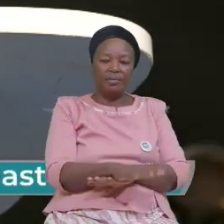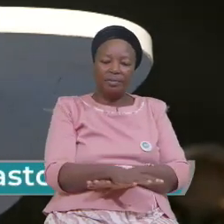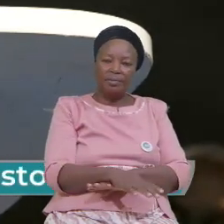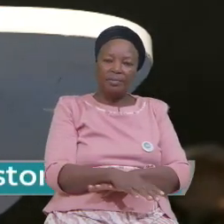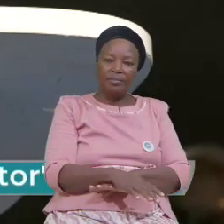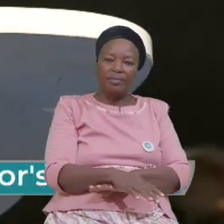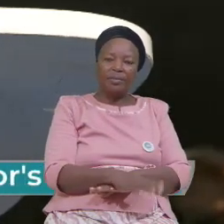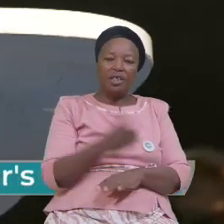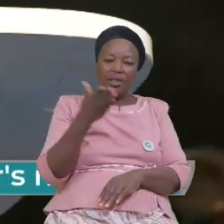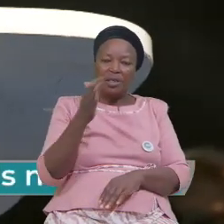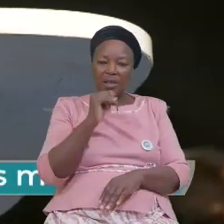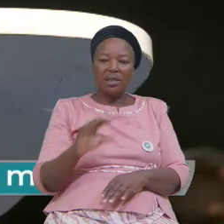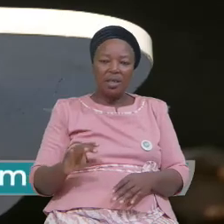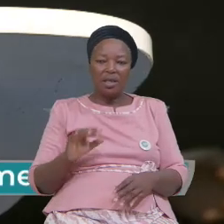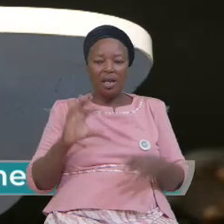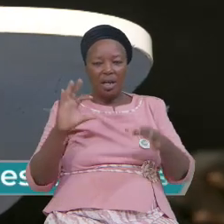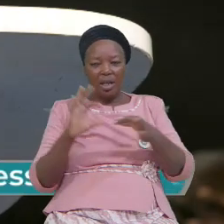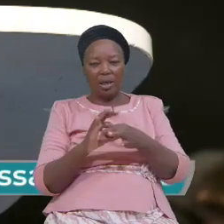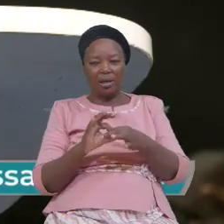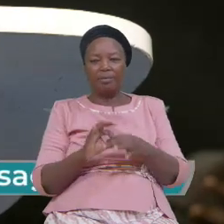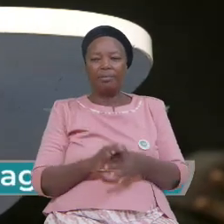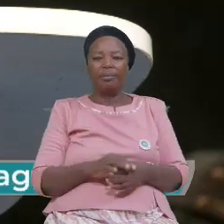there is a link,